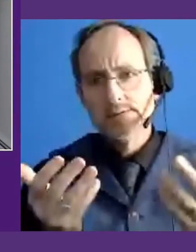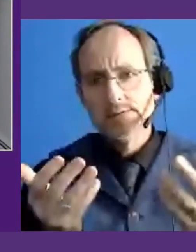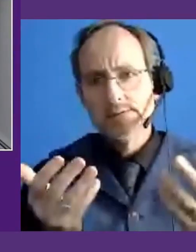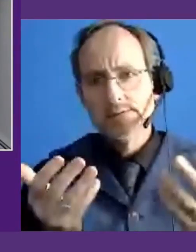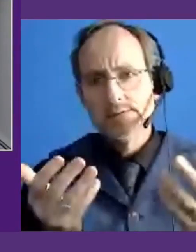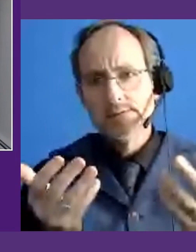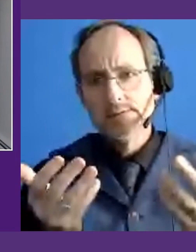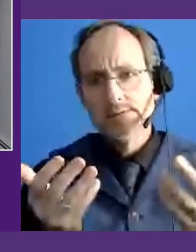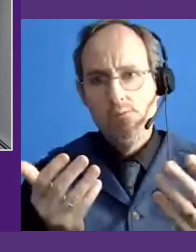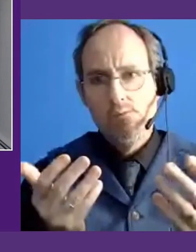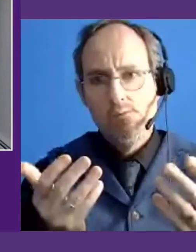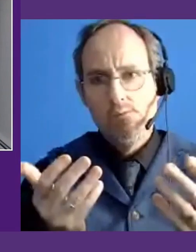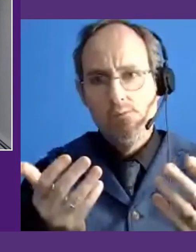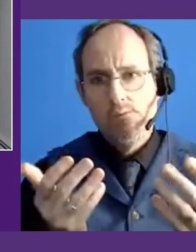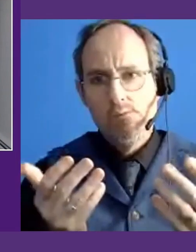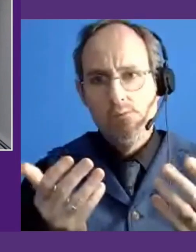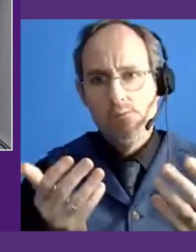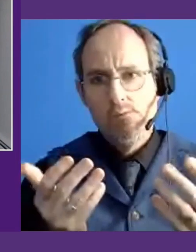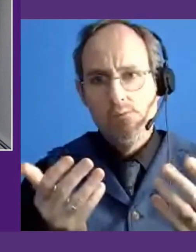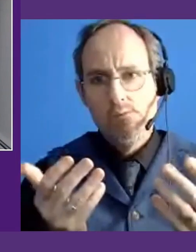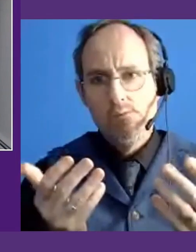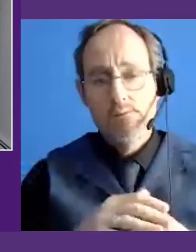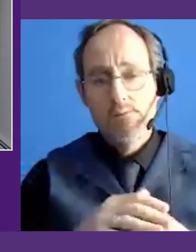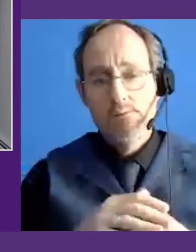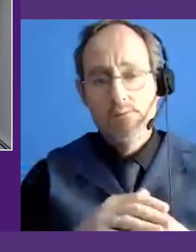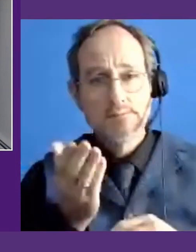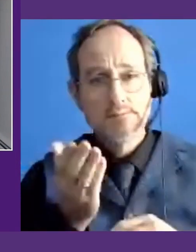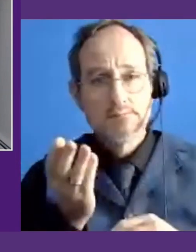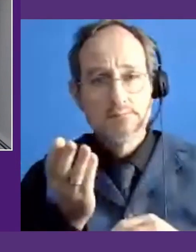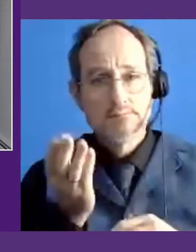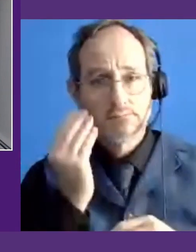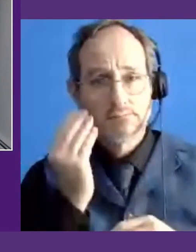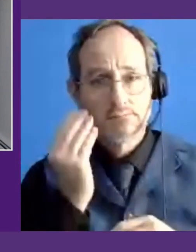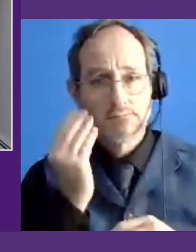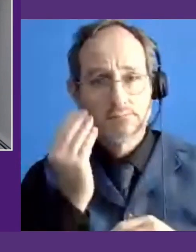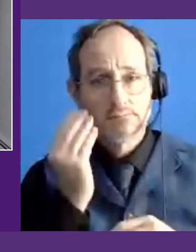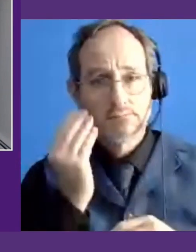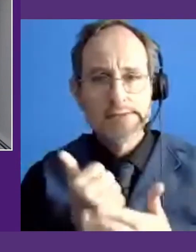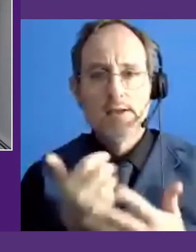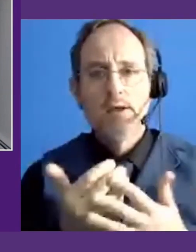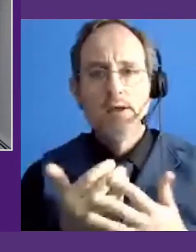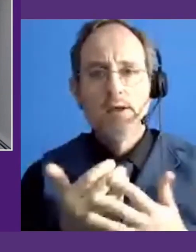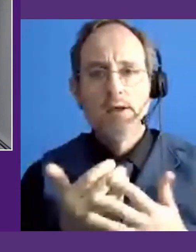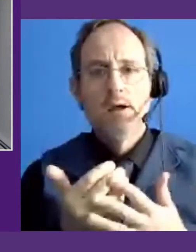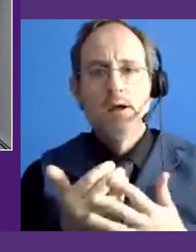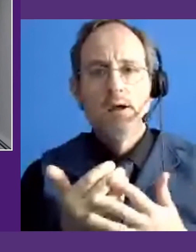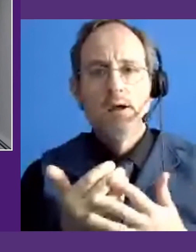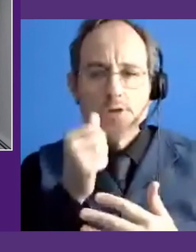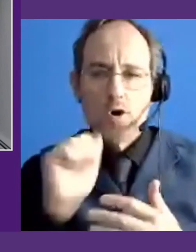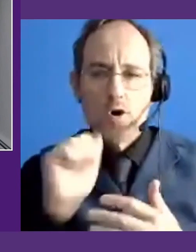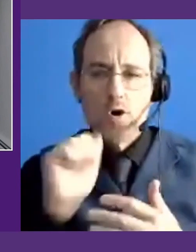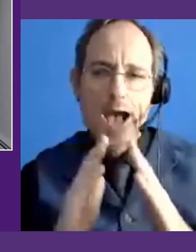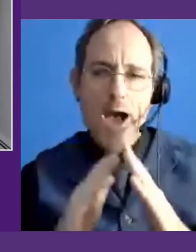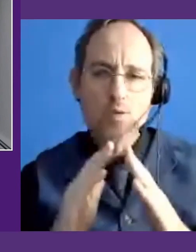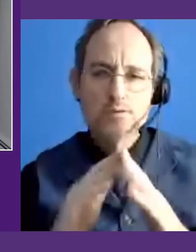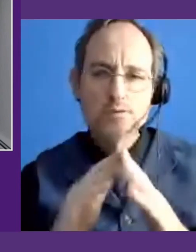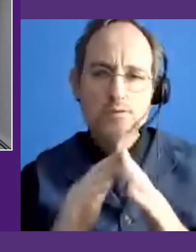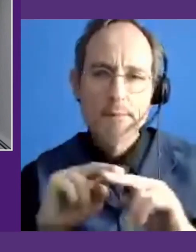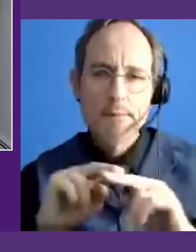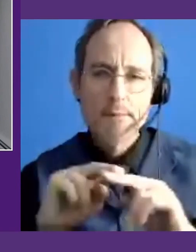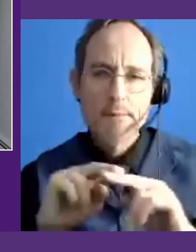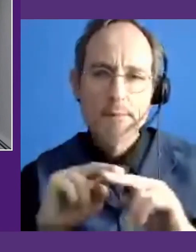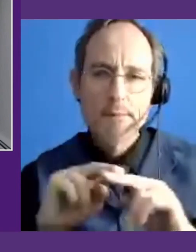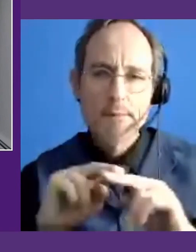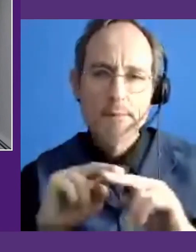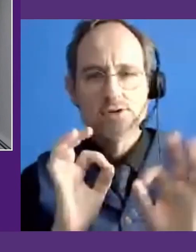Well, I know it's a special day in your household, so I'm so pleased you joined us, and thank you for your time. Jonathan, it was brilliant